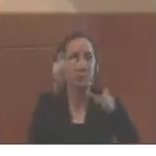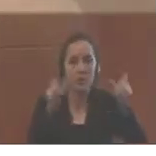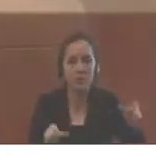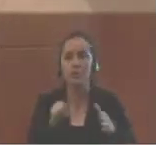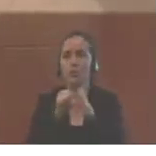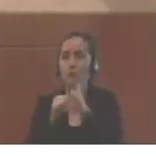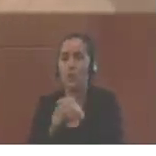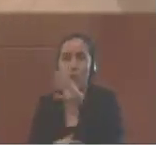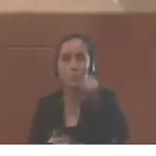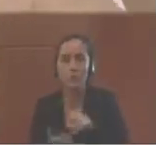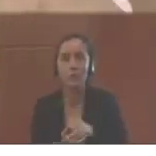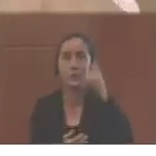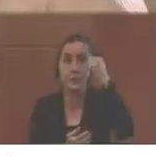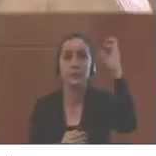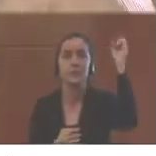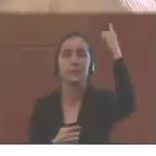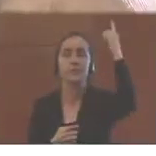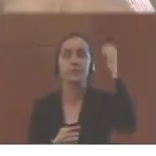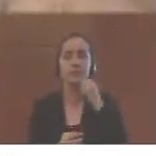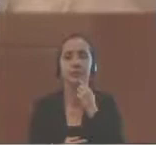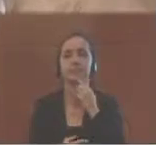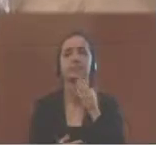Developing Resilient Cities.